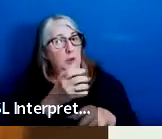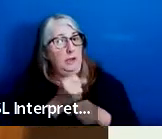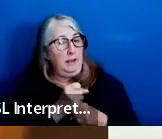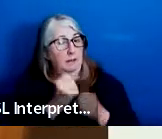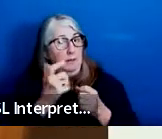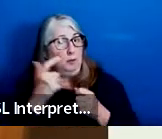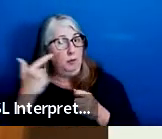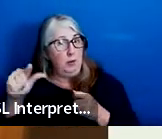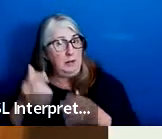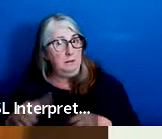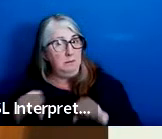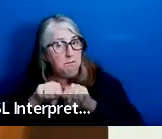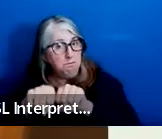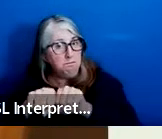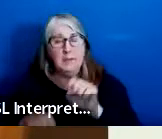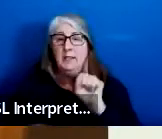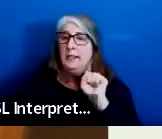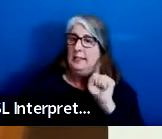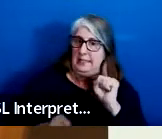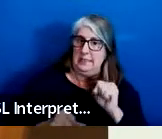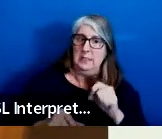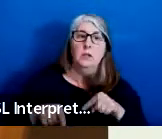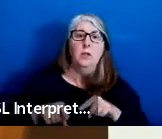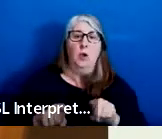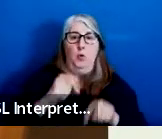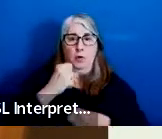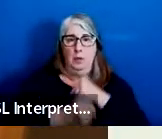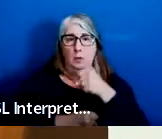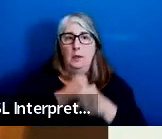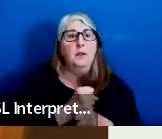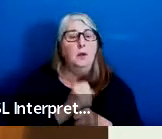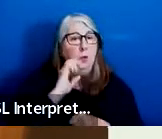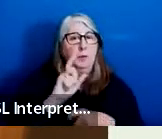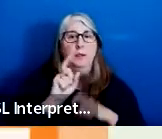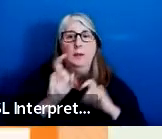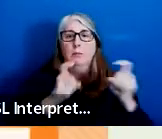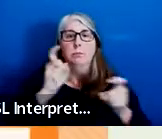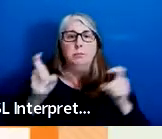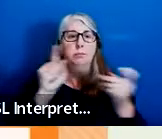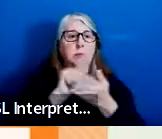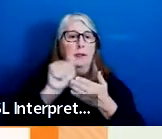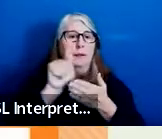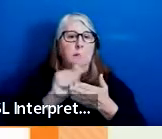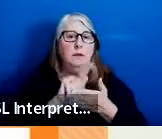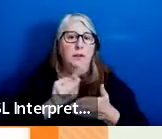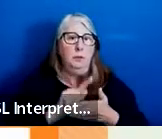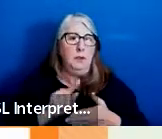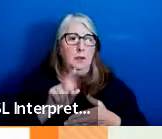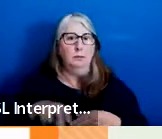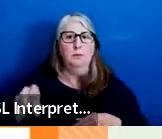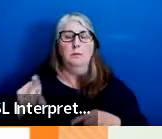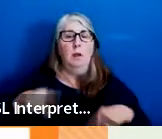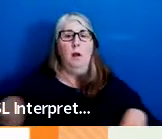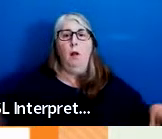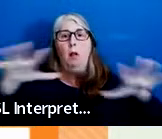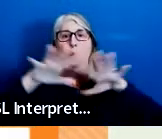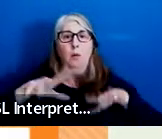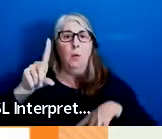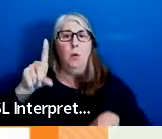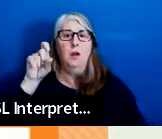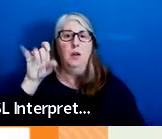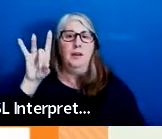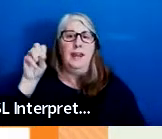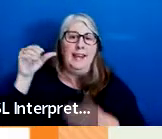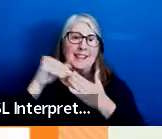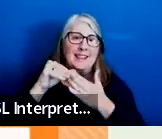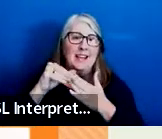Okay. So over the next year, we're going to be handing them out pretty much on a weekly basis, moving around the county. So all 180,000 households